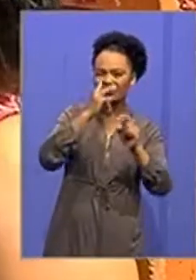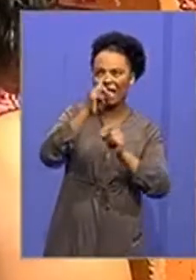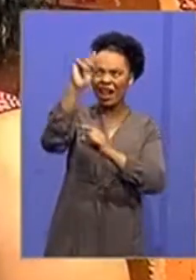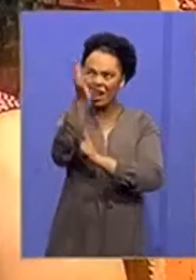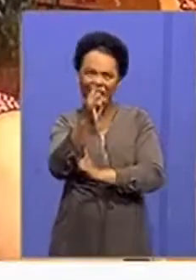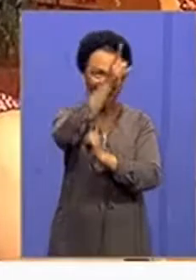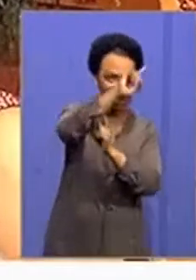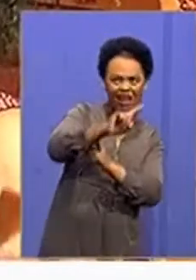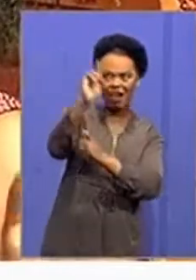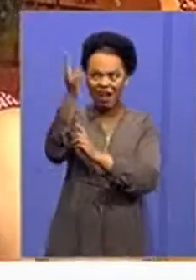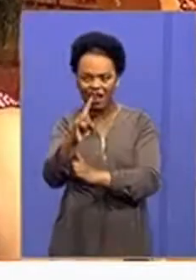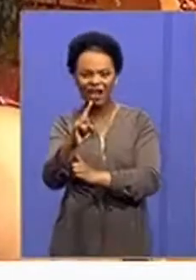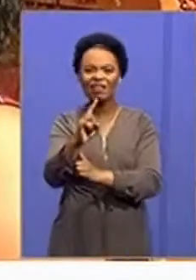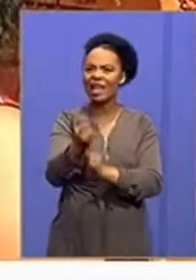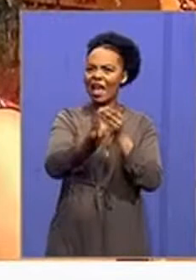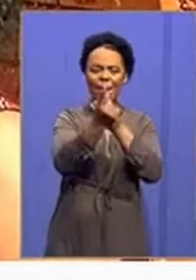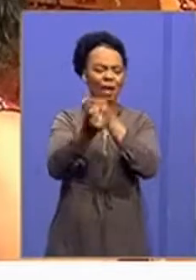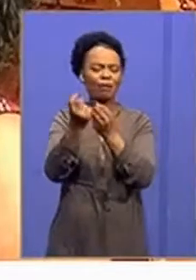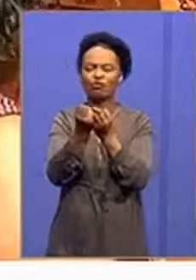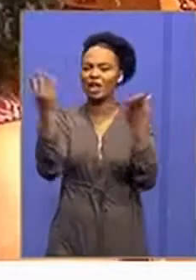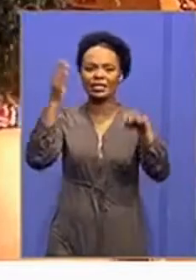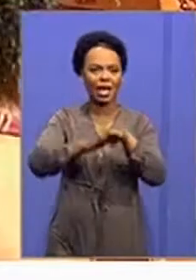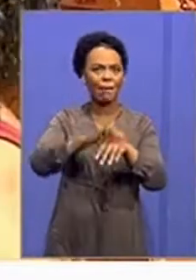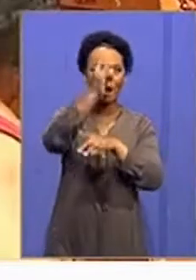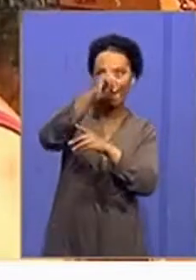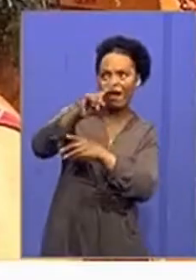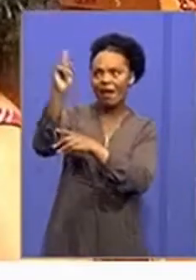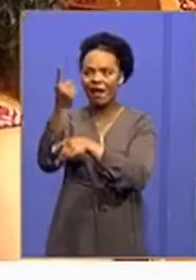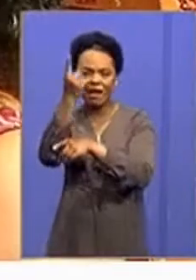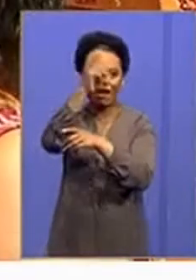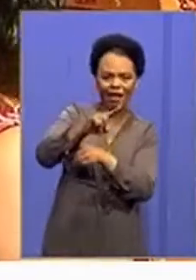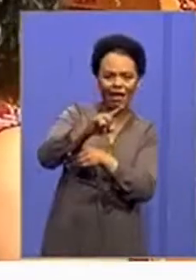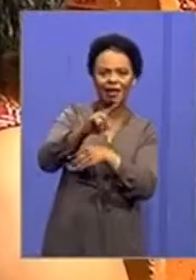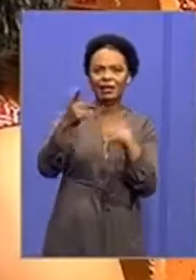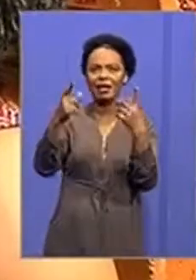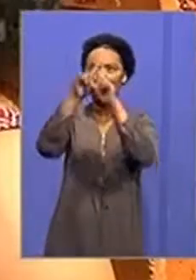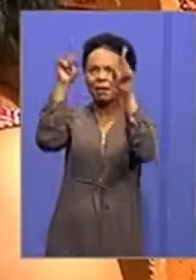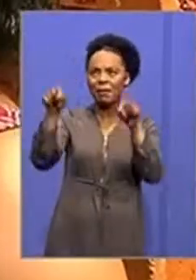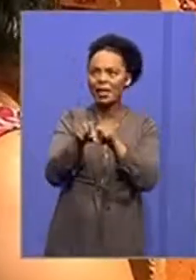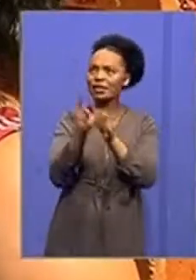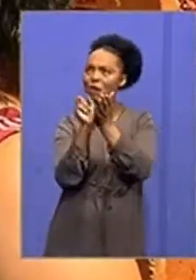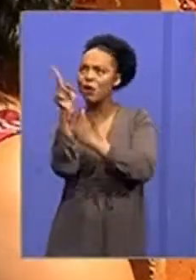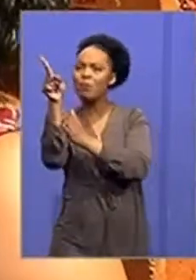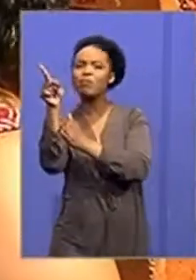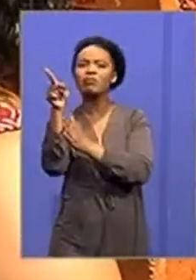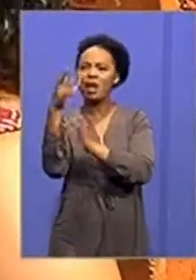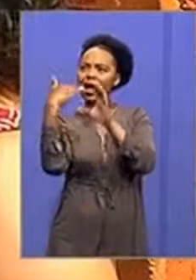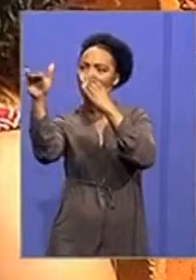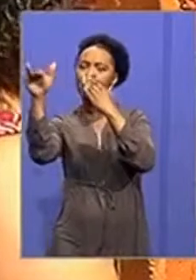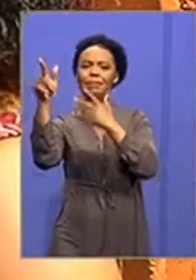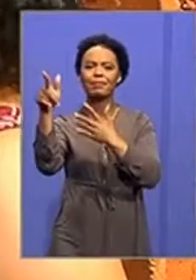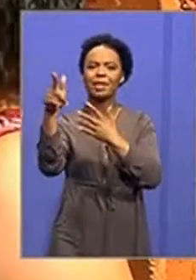of times, think multiple times, several times. They pictures, sent them, then they promised us that they would